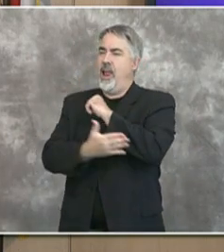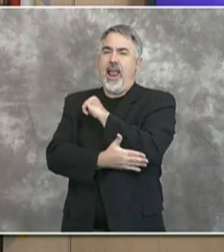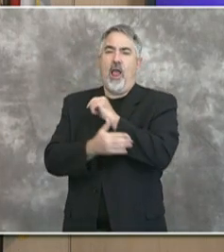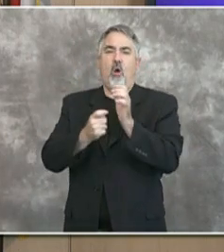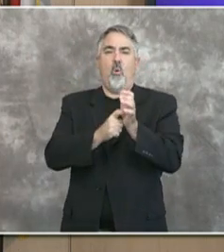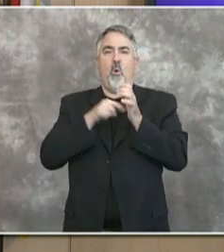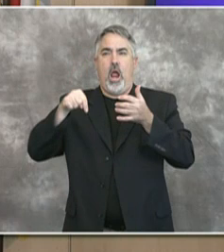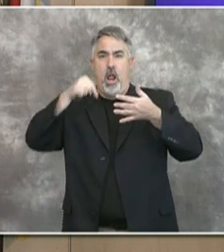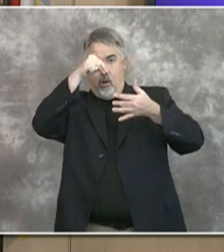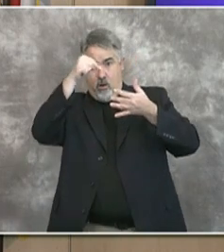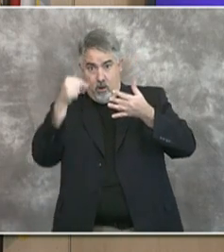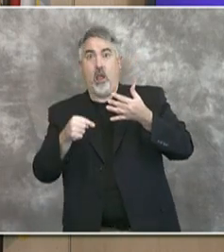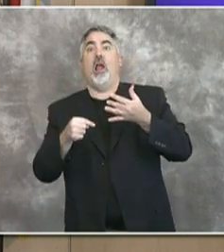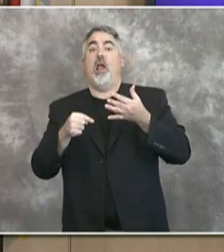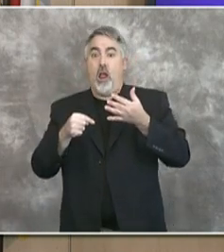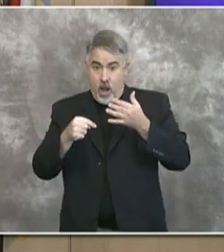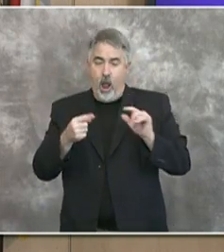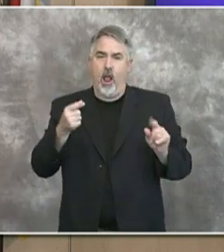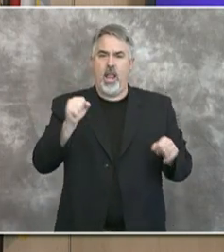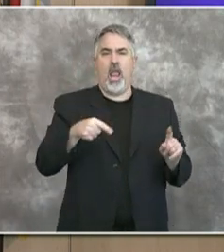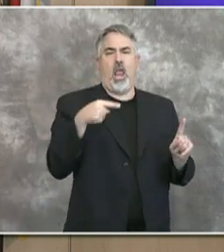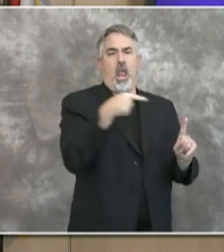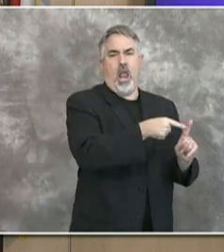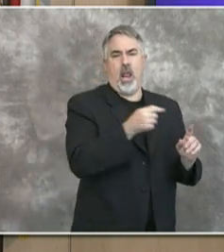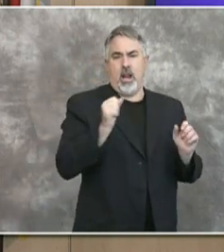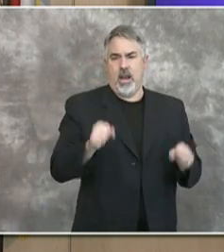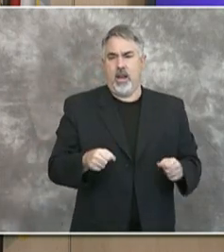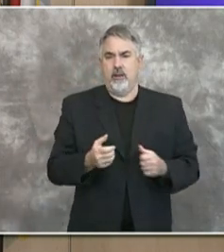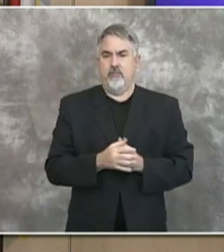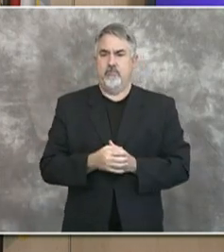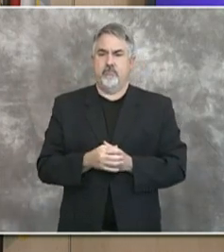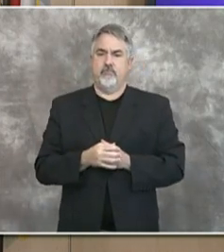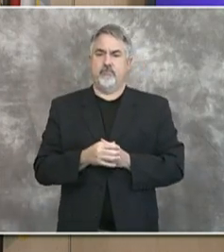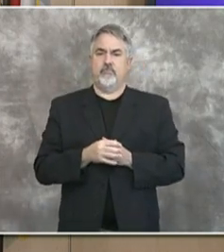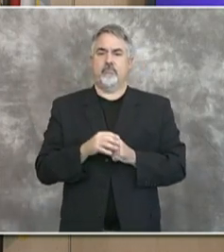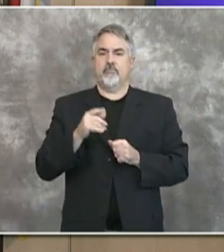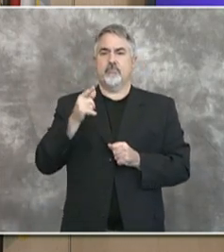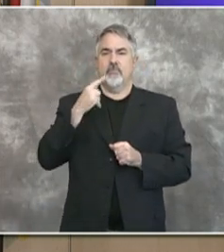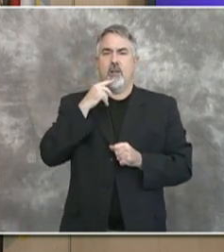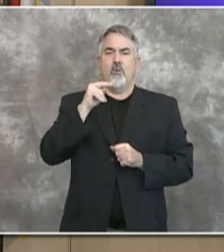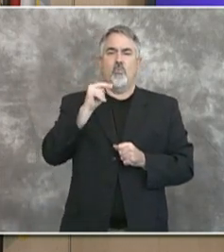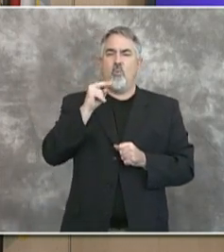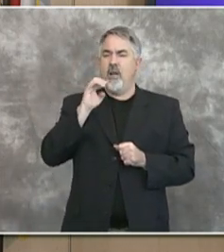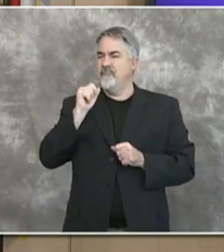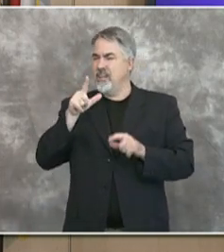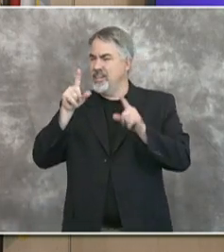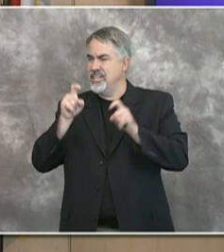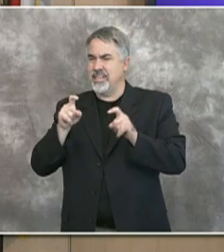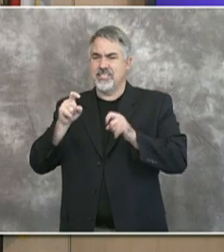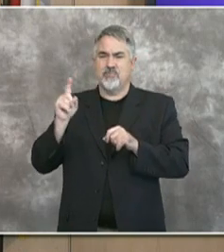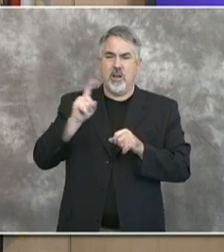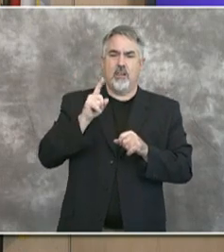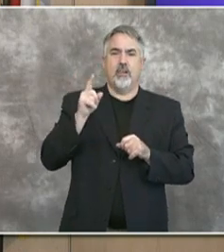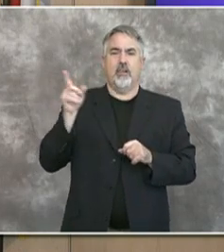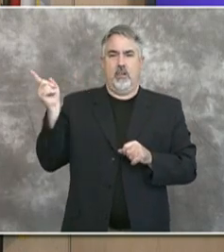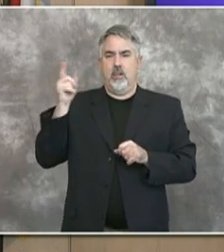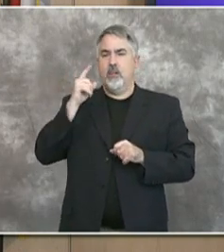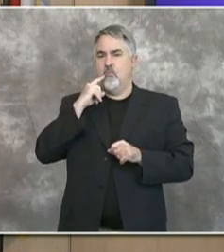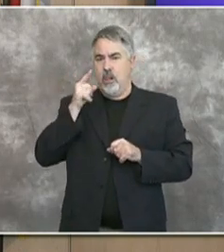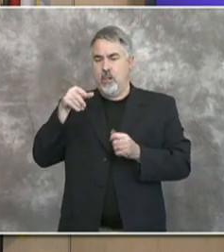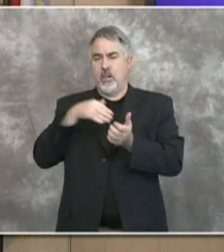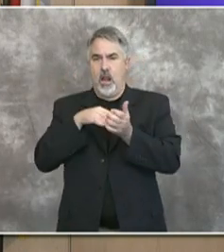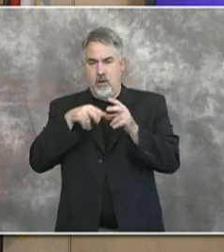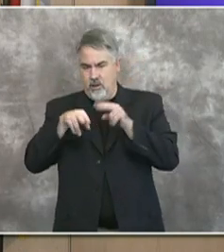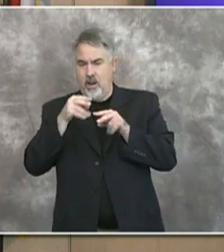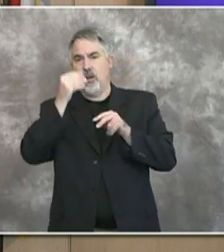we are planning to offer mobile testing where we will send large vehicles to areas of the region where we know